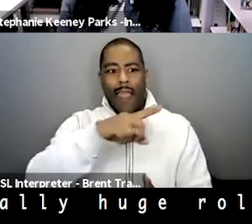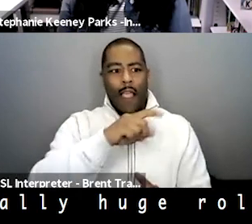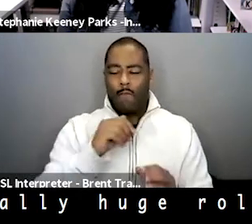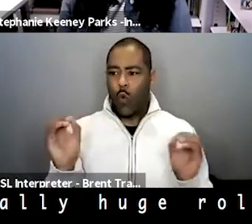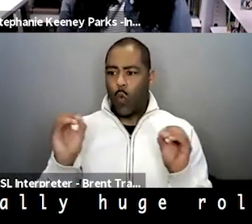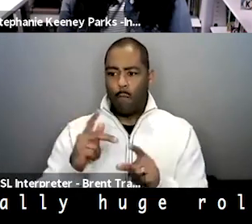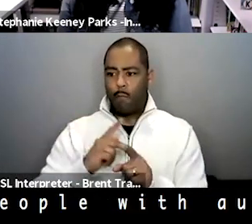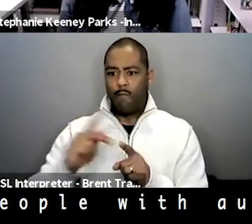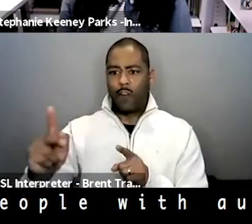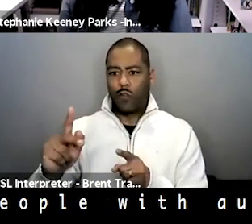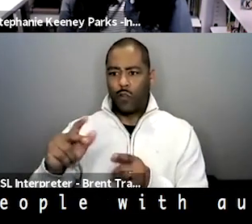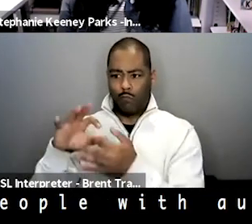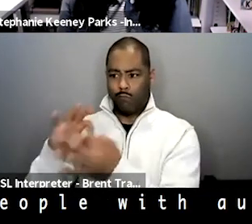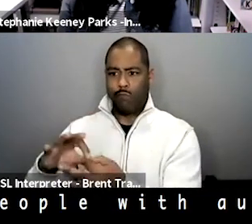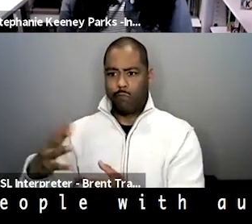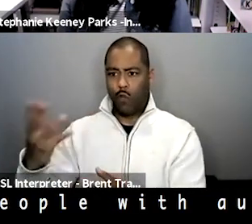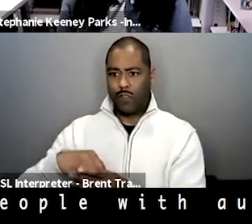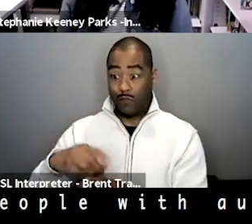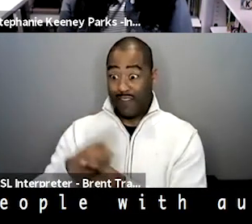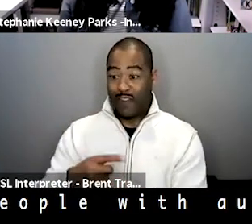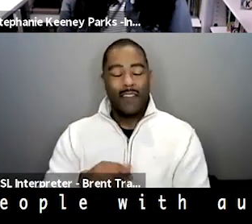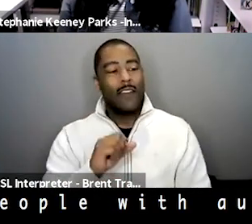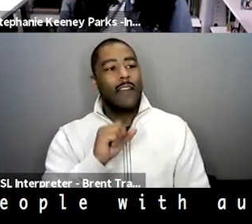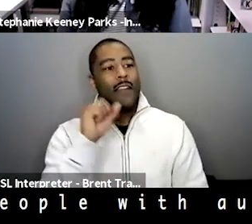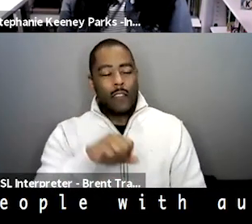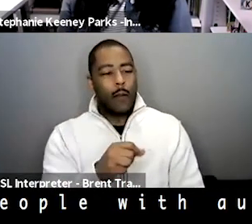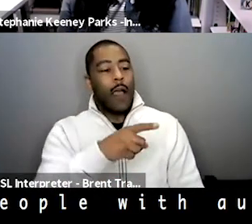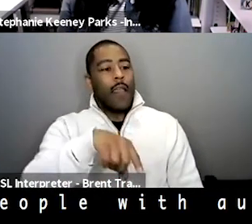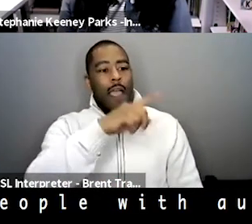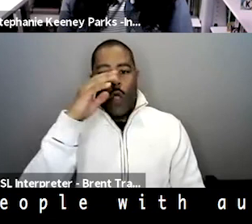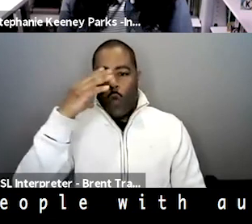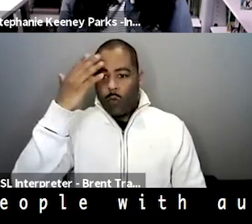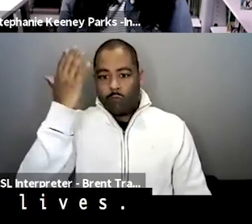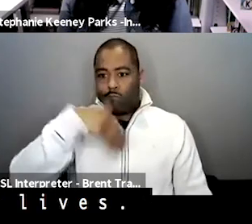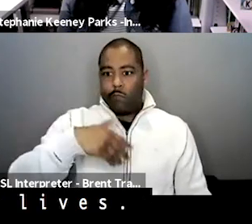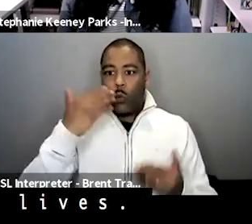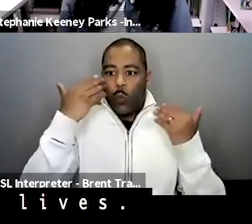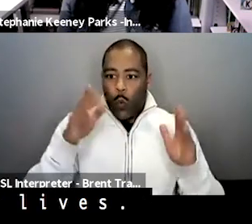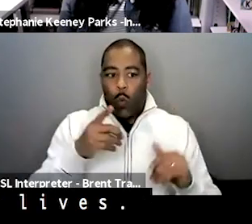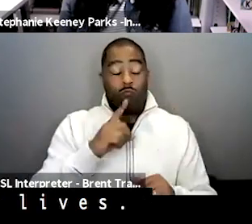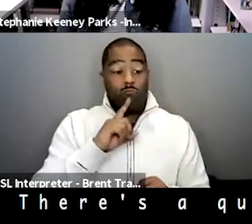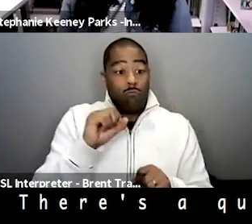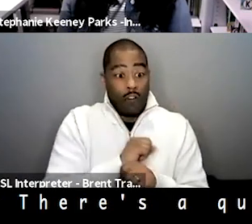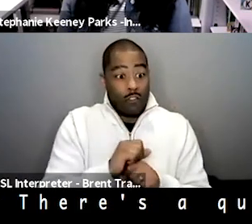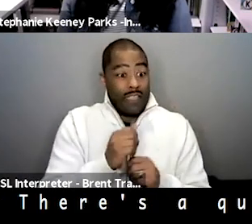have a really huge role in whether people with autism will lead good lives. Mm-hmm.